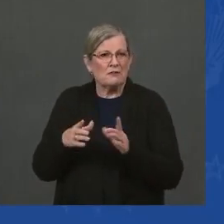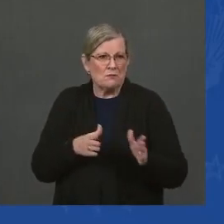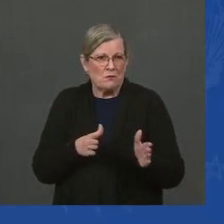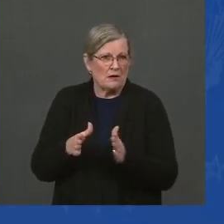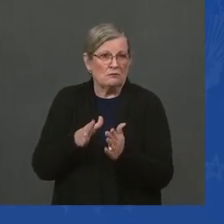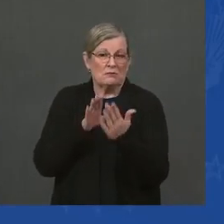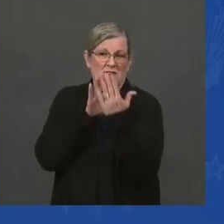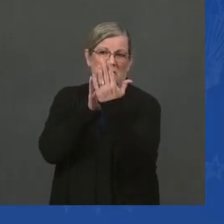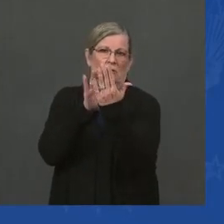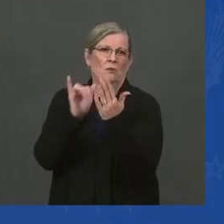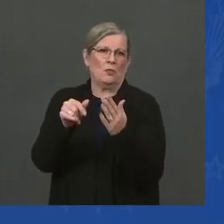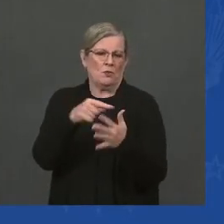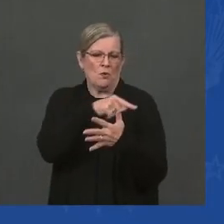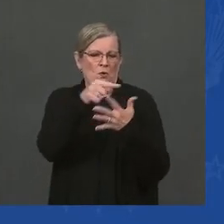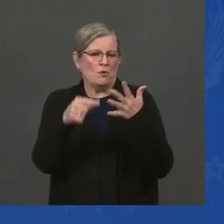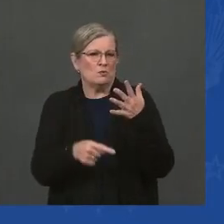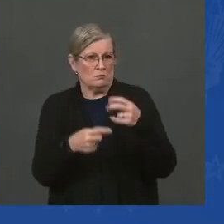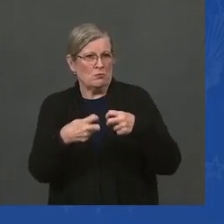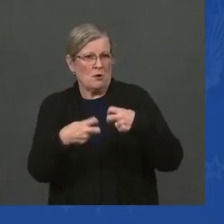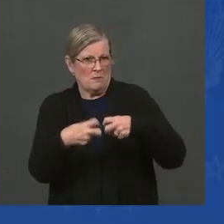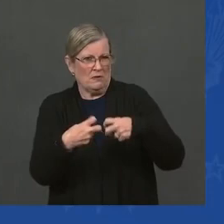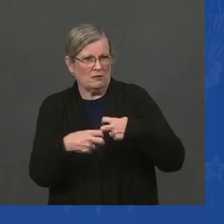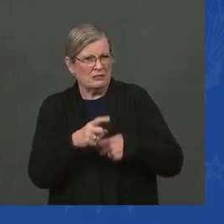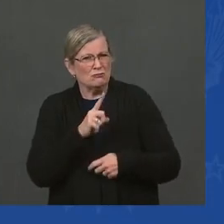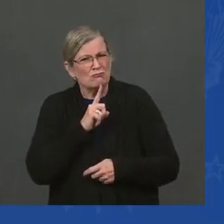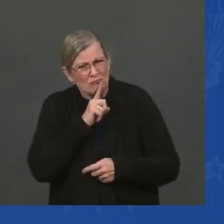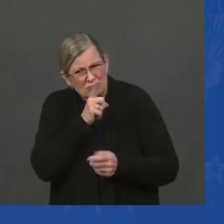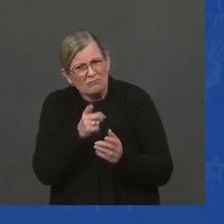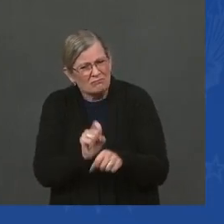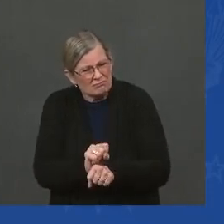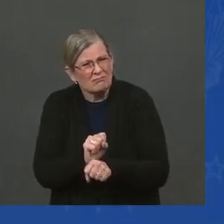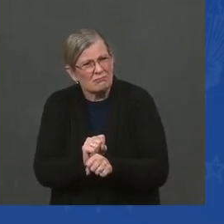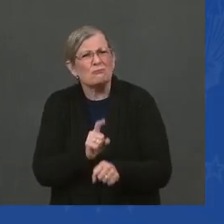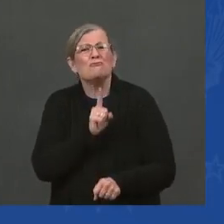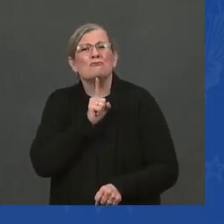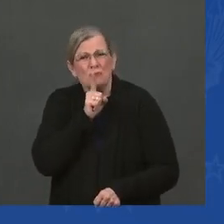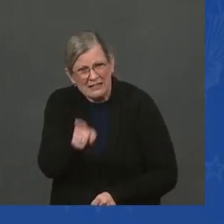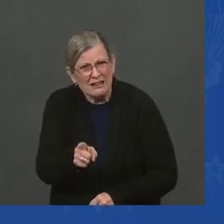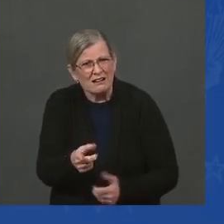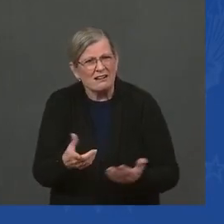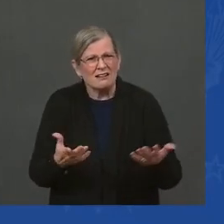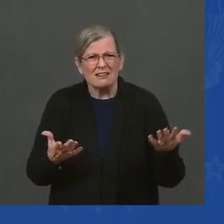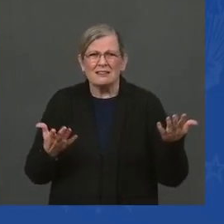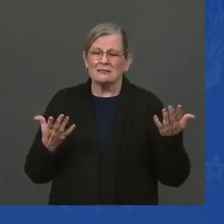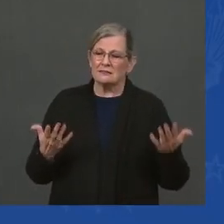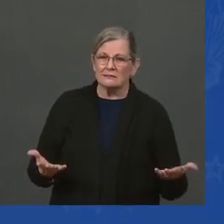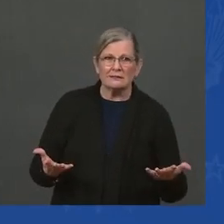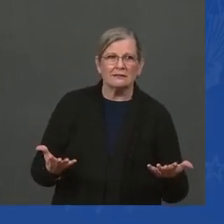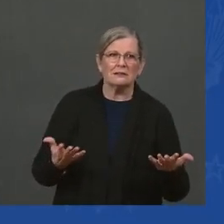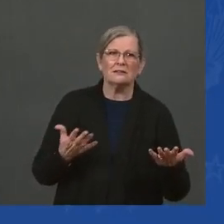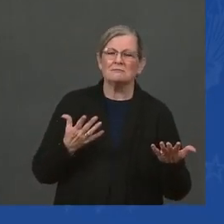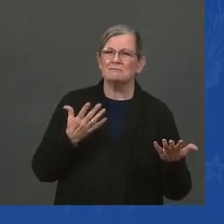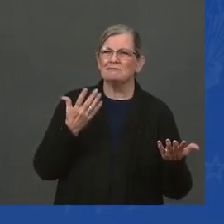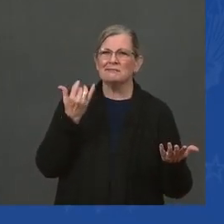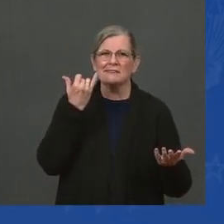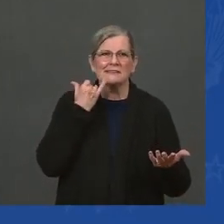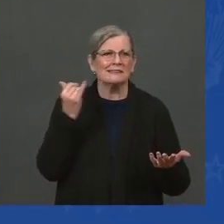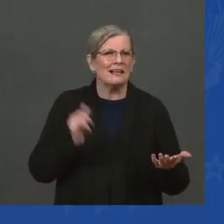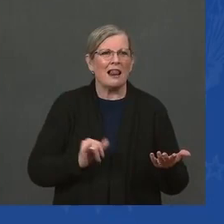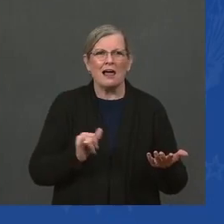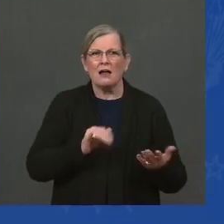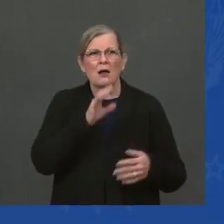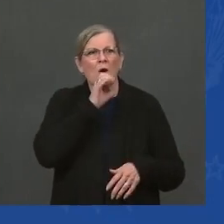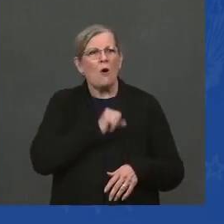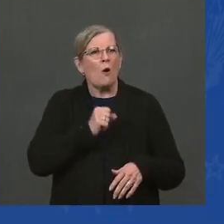It's genuine. And so I just think that, you know, that old bad expression, the proof of the pudding's in the